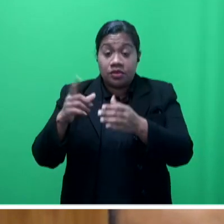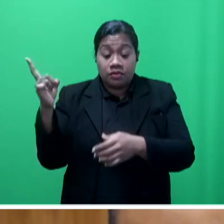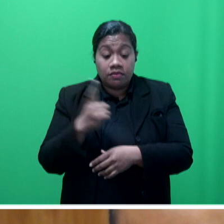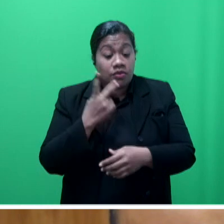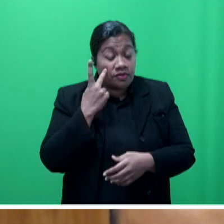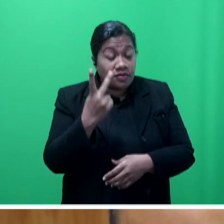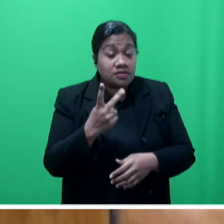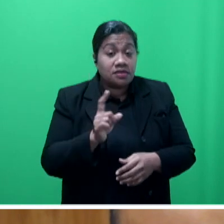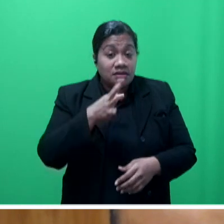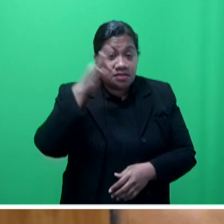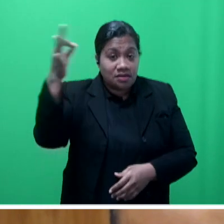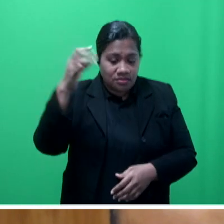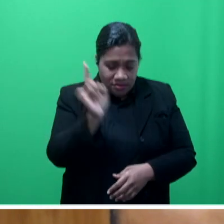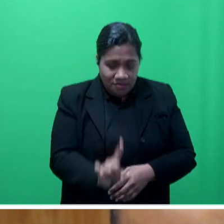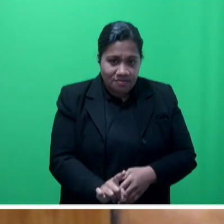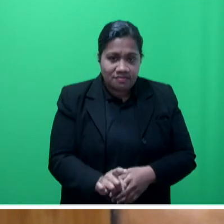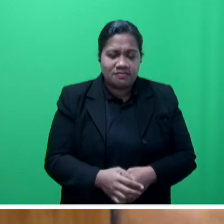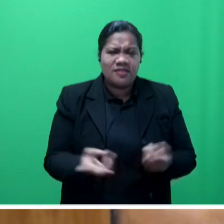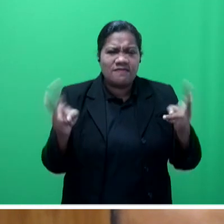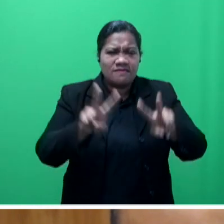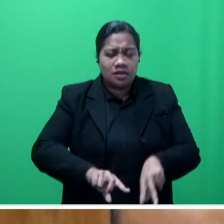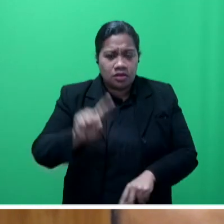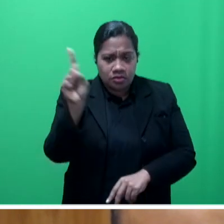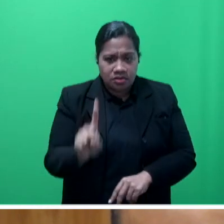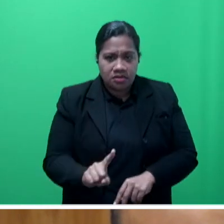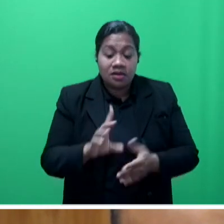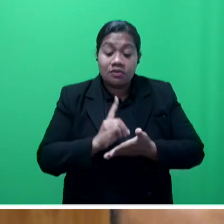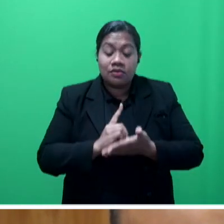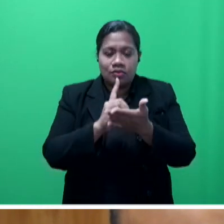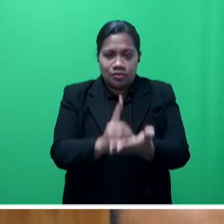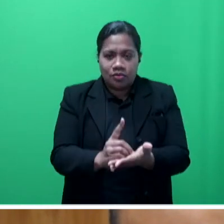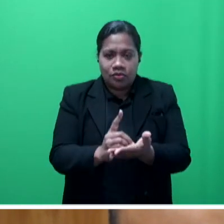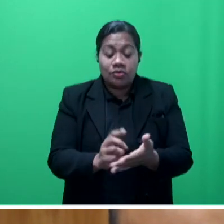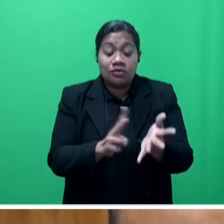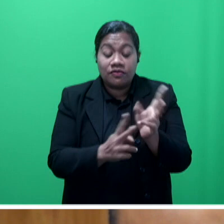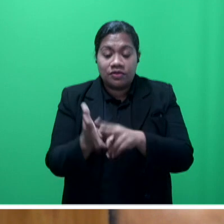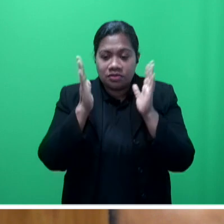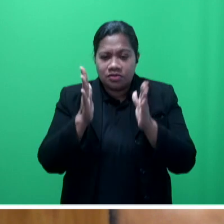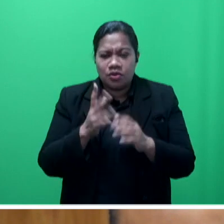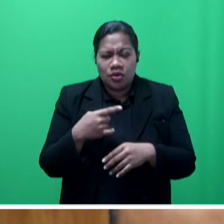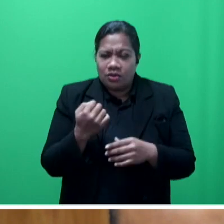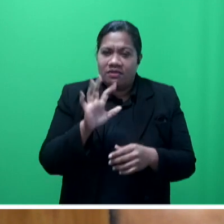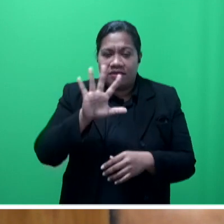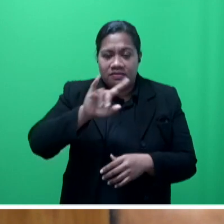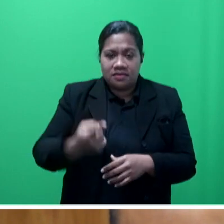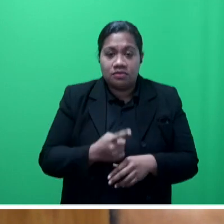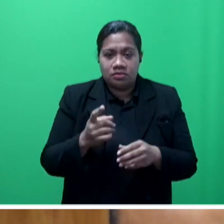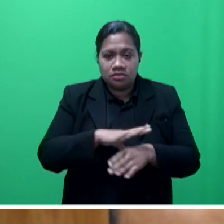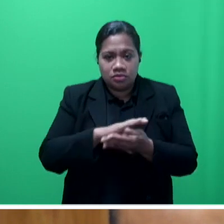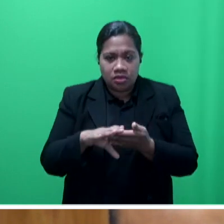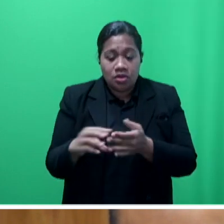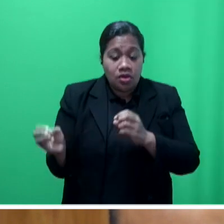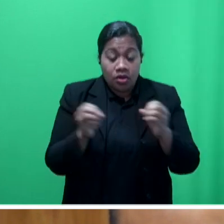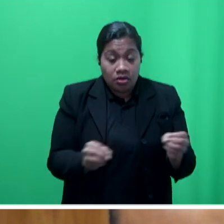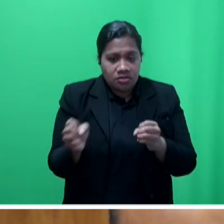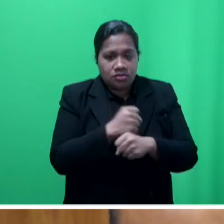today, sir, and they'll be donating a substantial amount towards the village church, almost $5,000, and that has been organized by one of our local